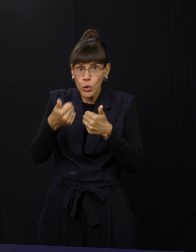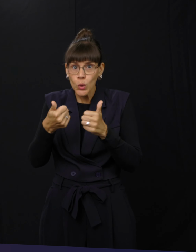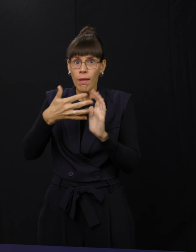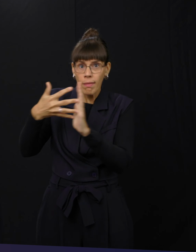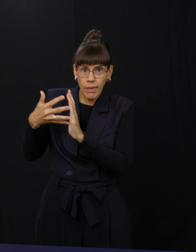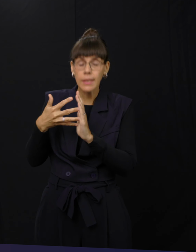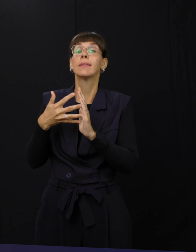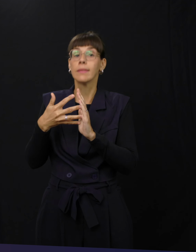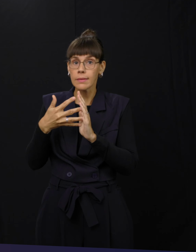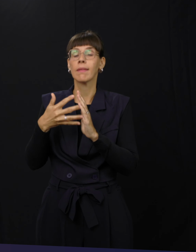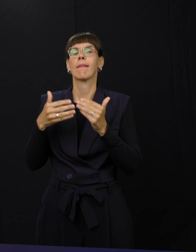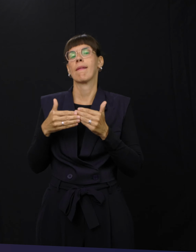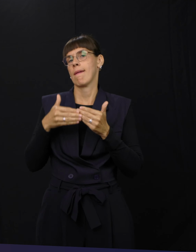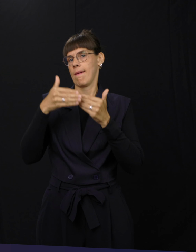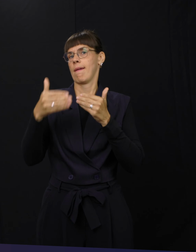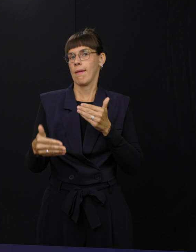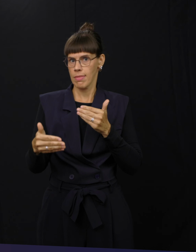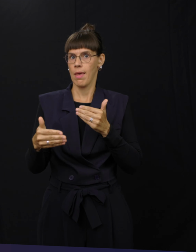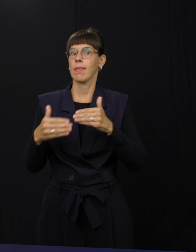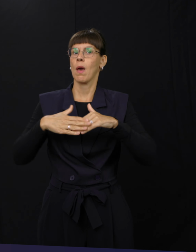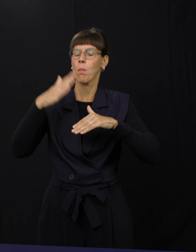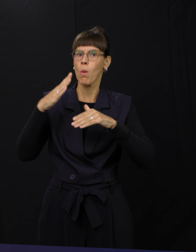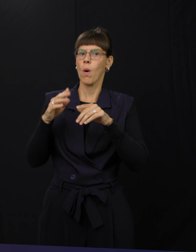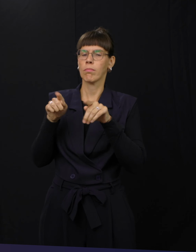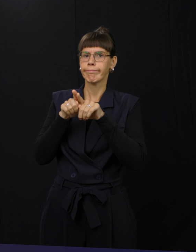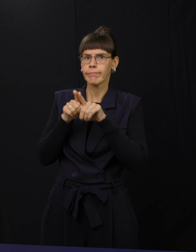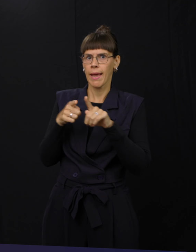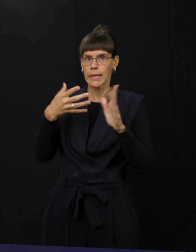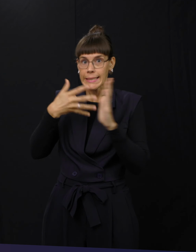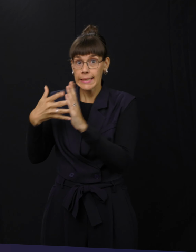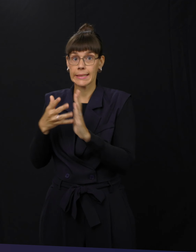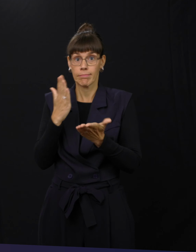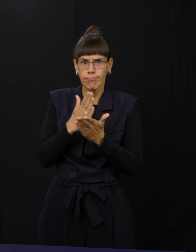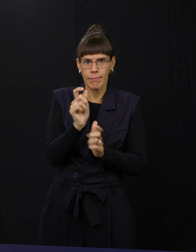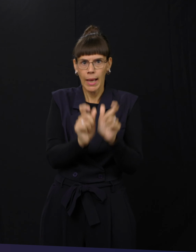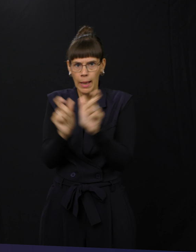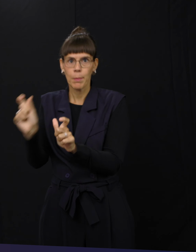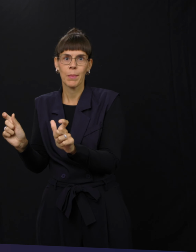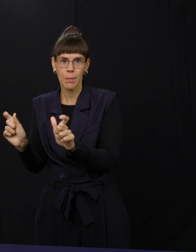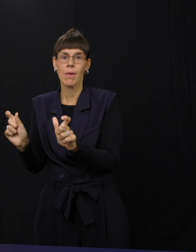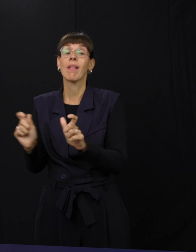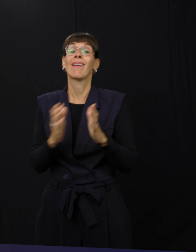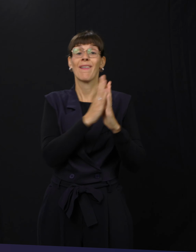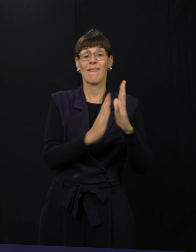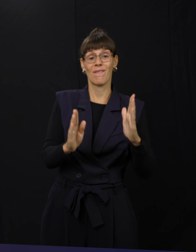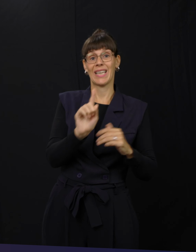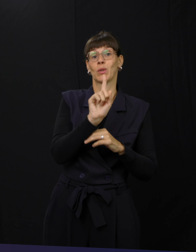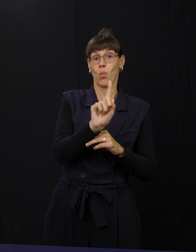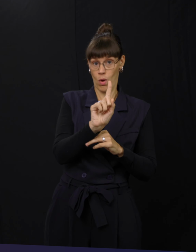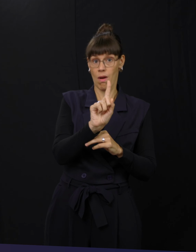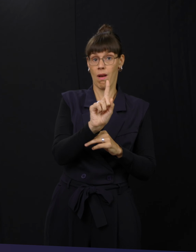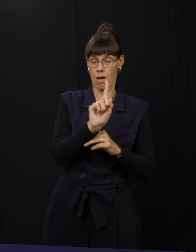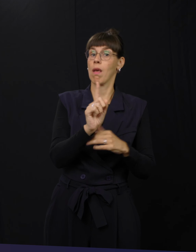ended up being able to start clinical trials. And these were phase 1-2 trials. Phase 1